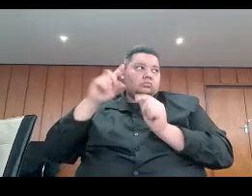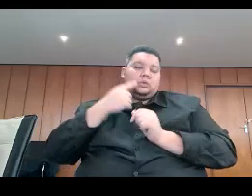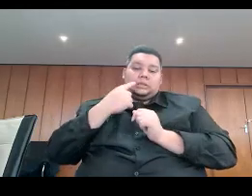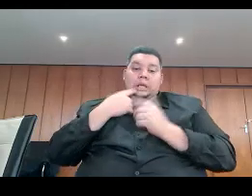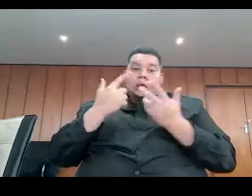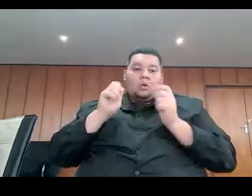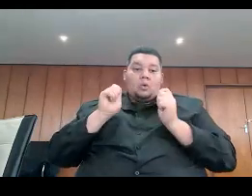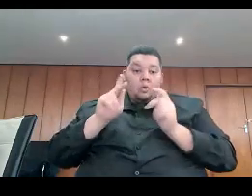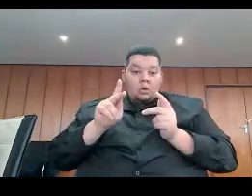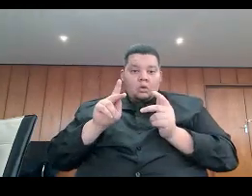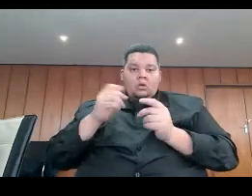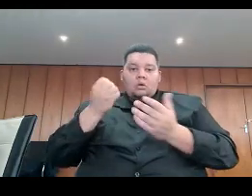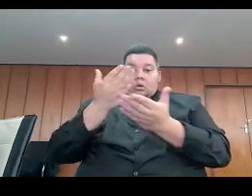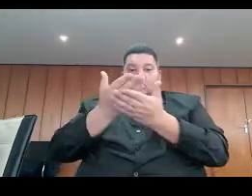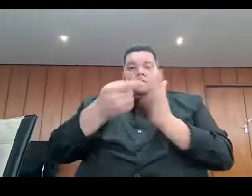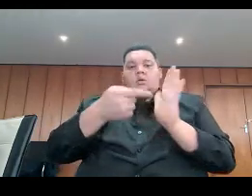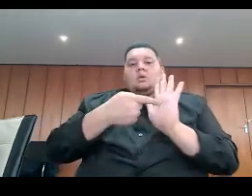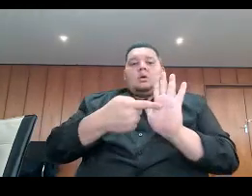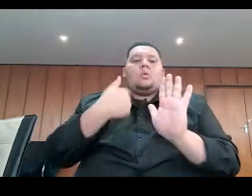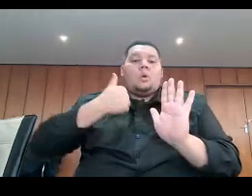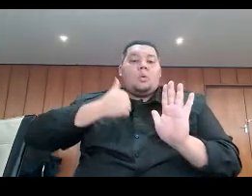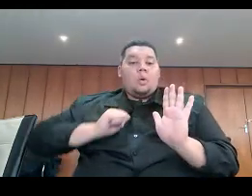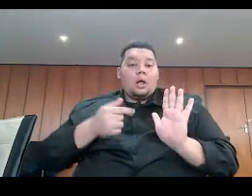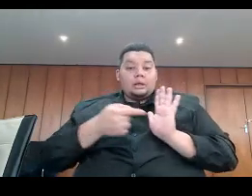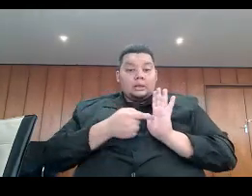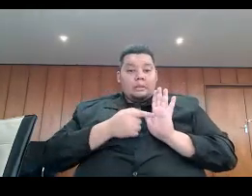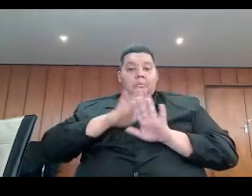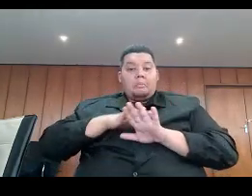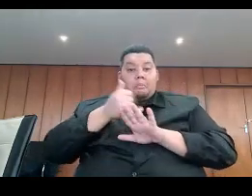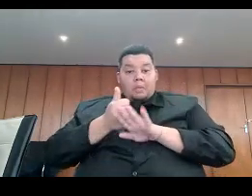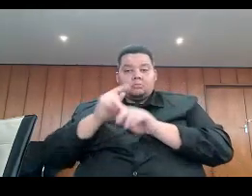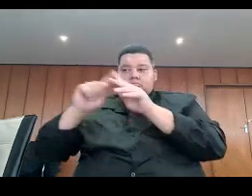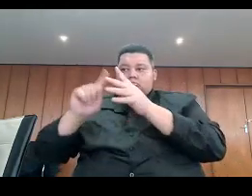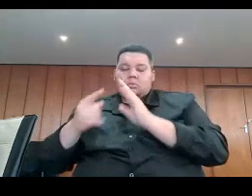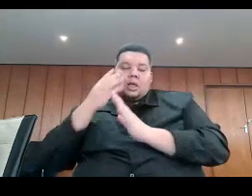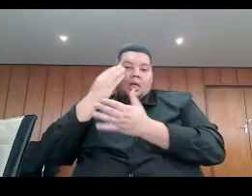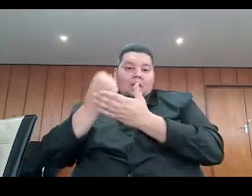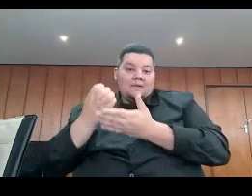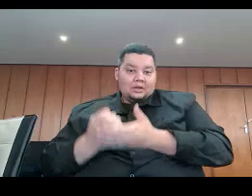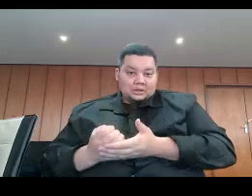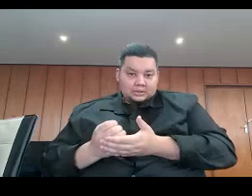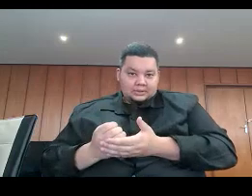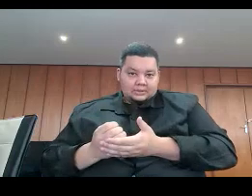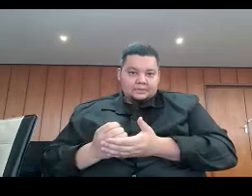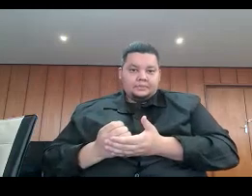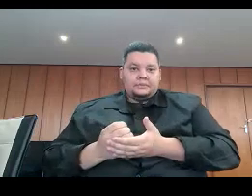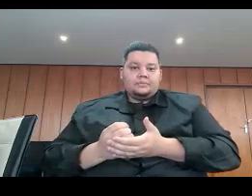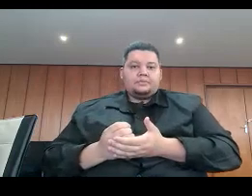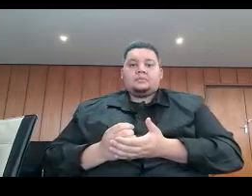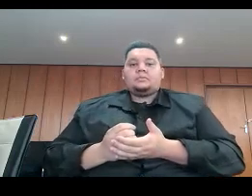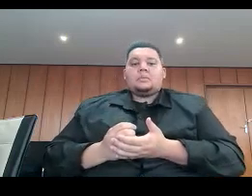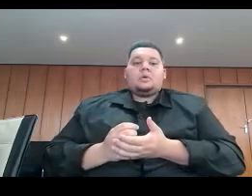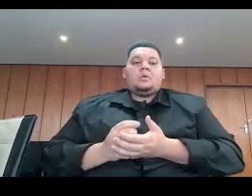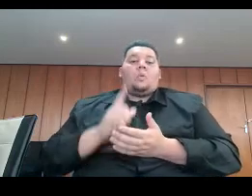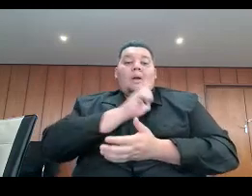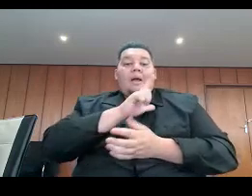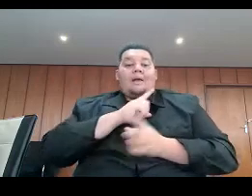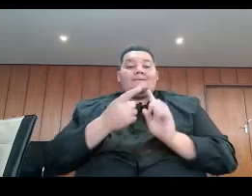here is what we want, based on evidence. Because